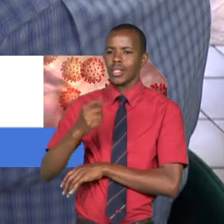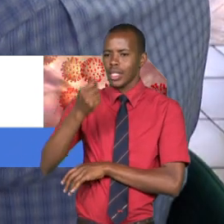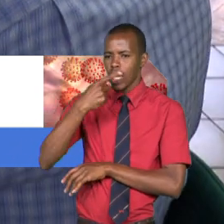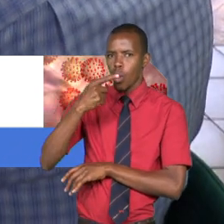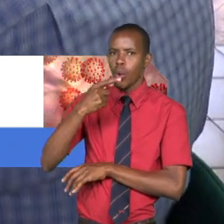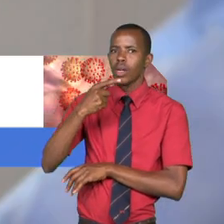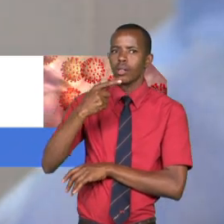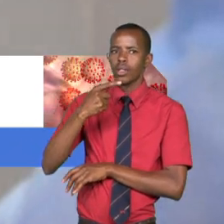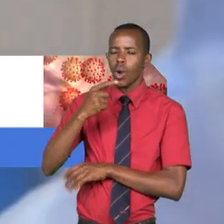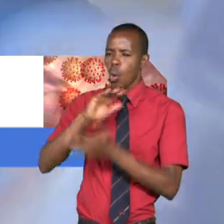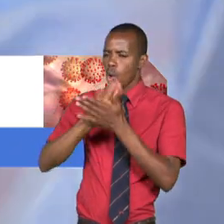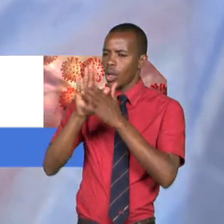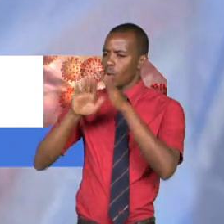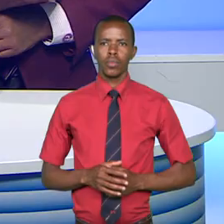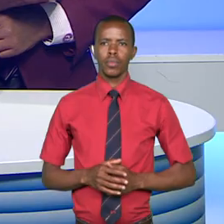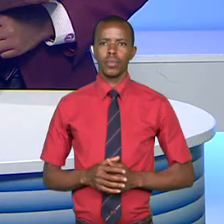countries without access to them.